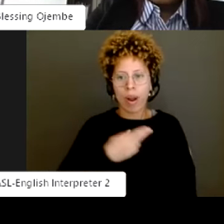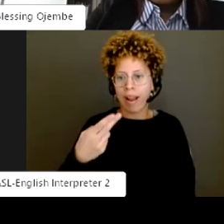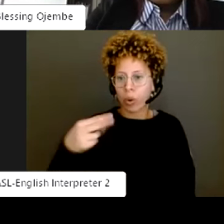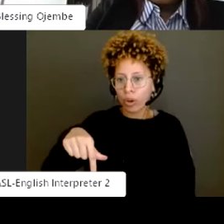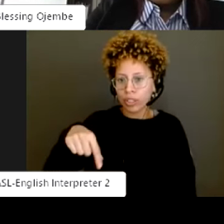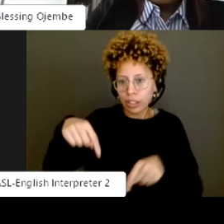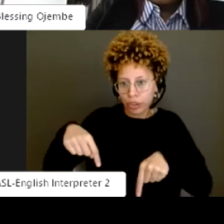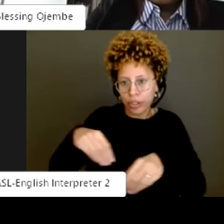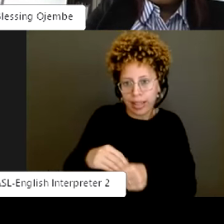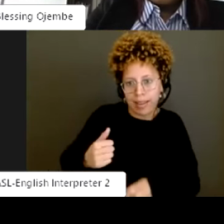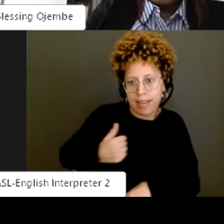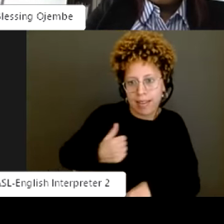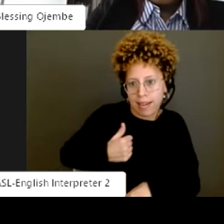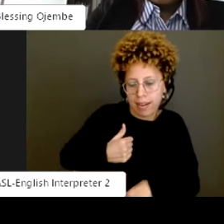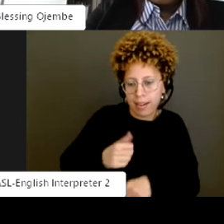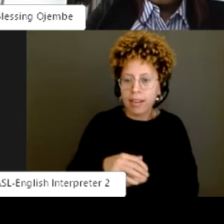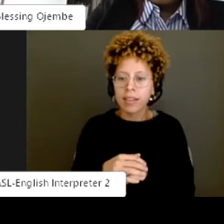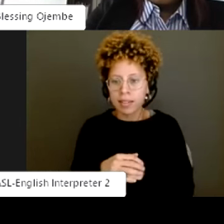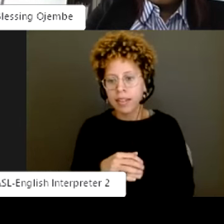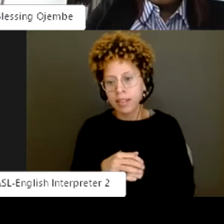Canada. And